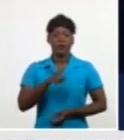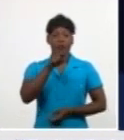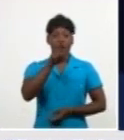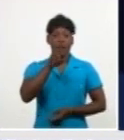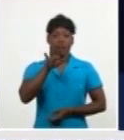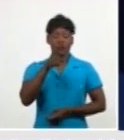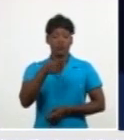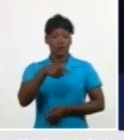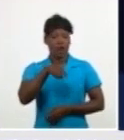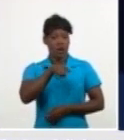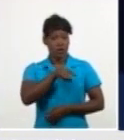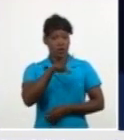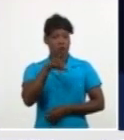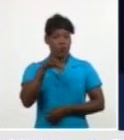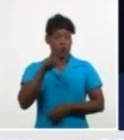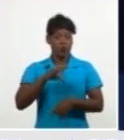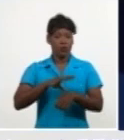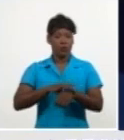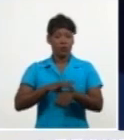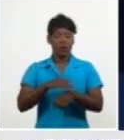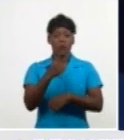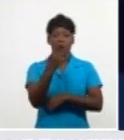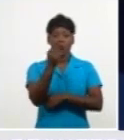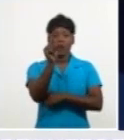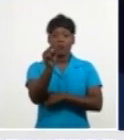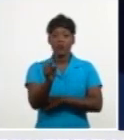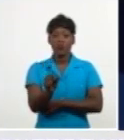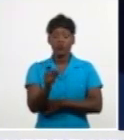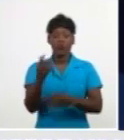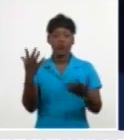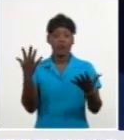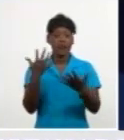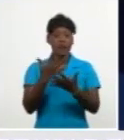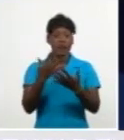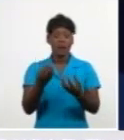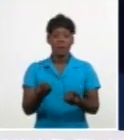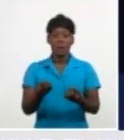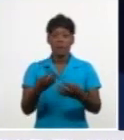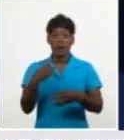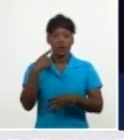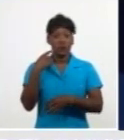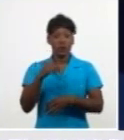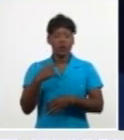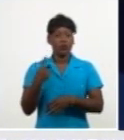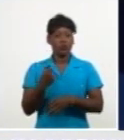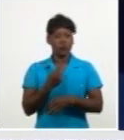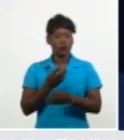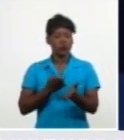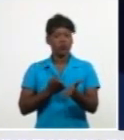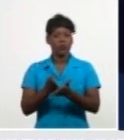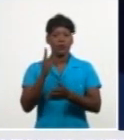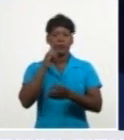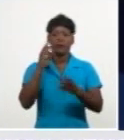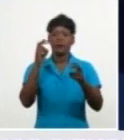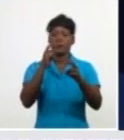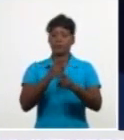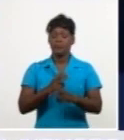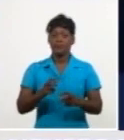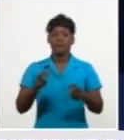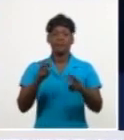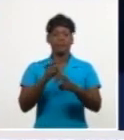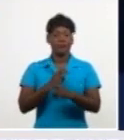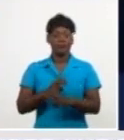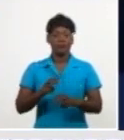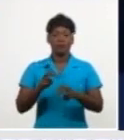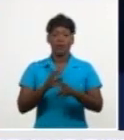Yesterday, in one of the cases, the source of infection has not yet been determined, and we continue the studies